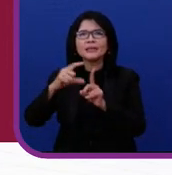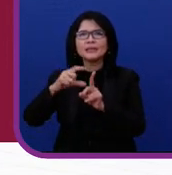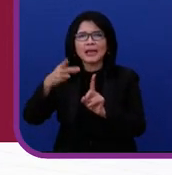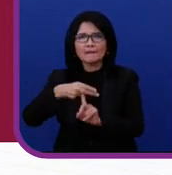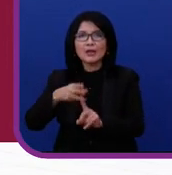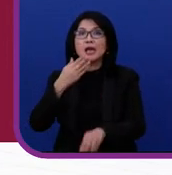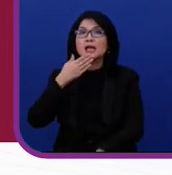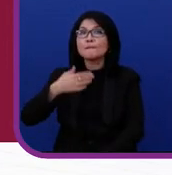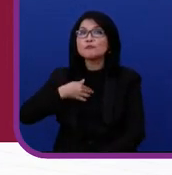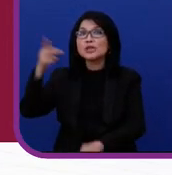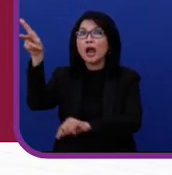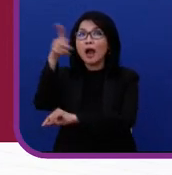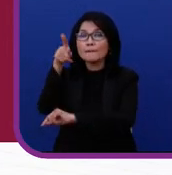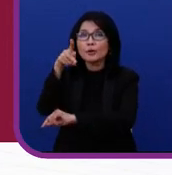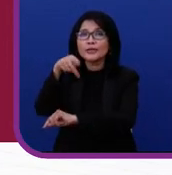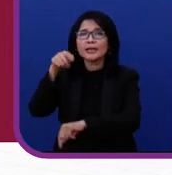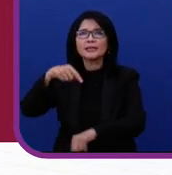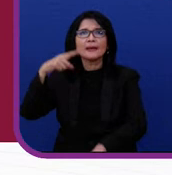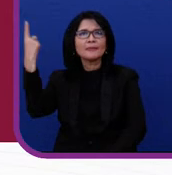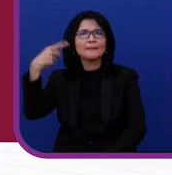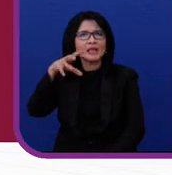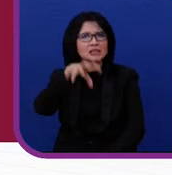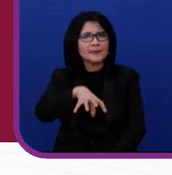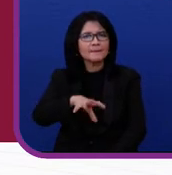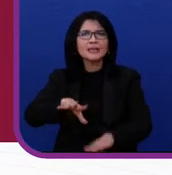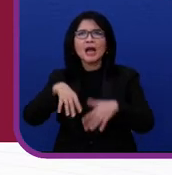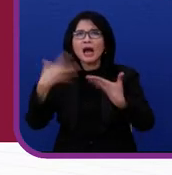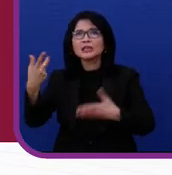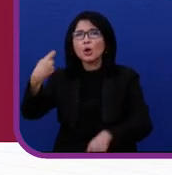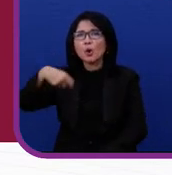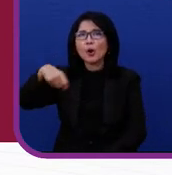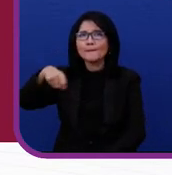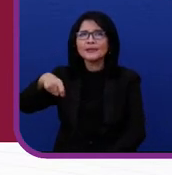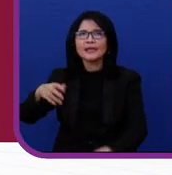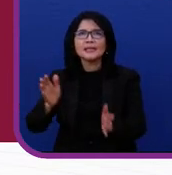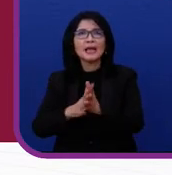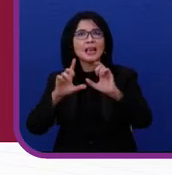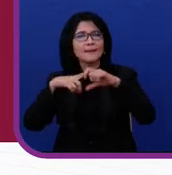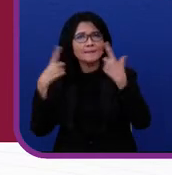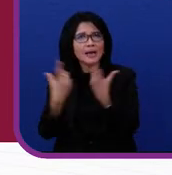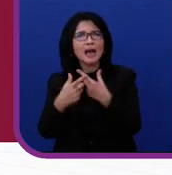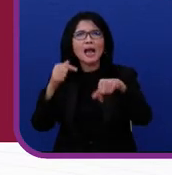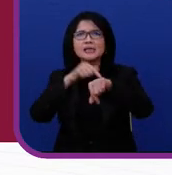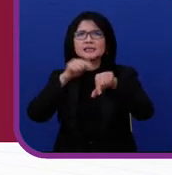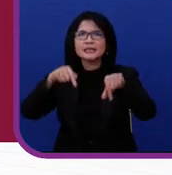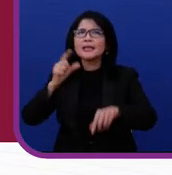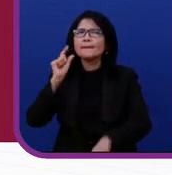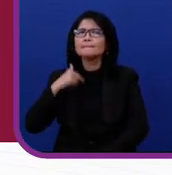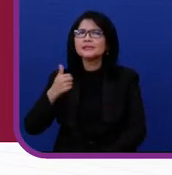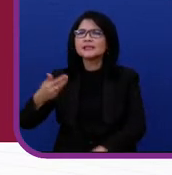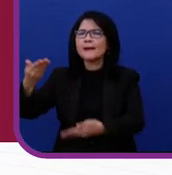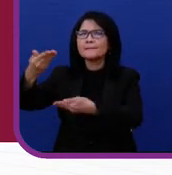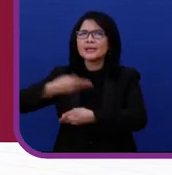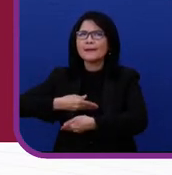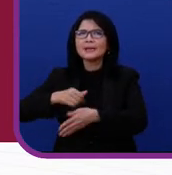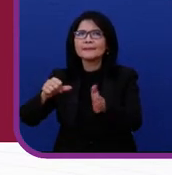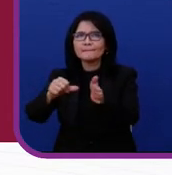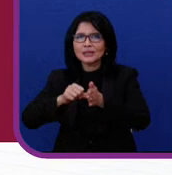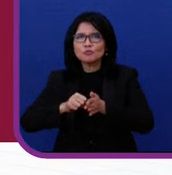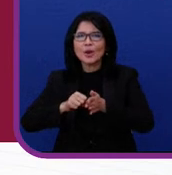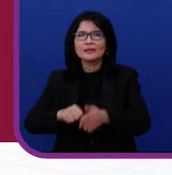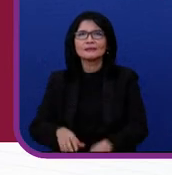government as well as Lee mistis dengan by Kevin get systems from us